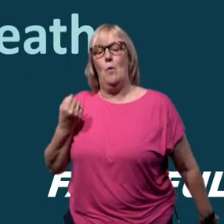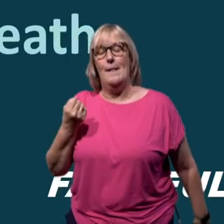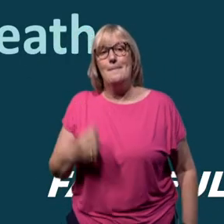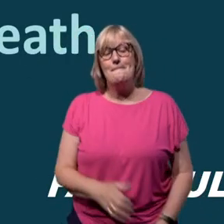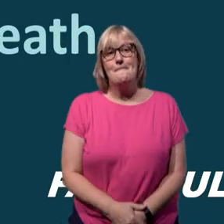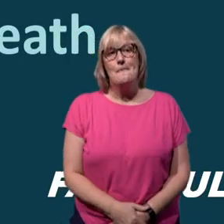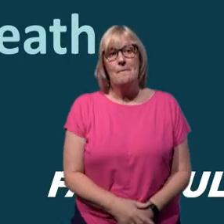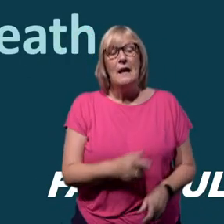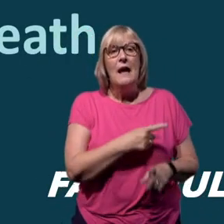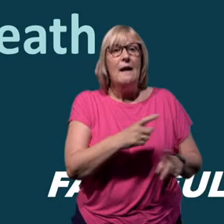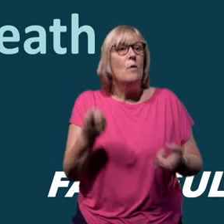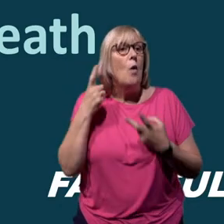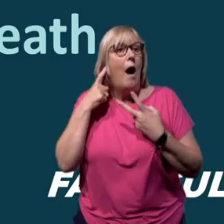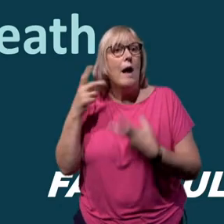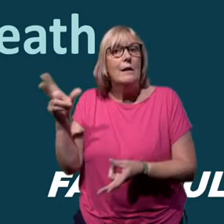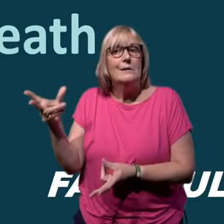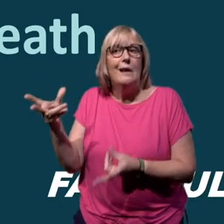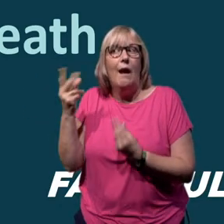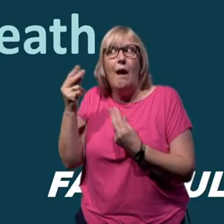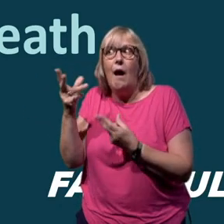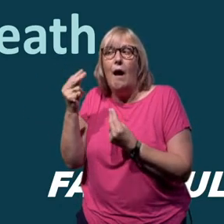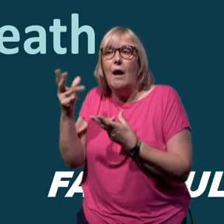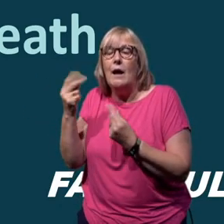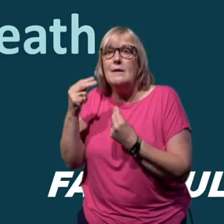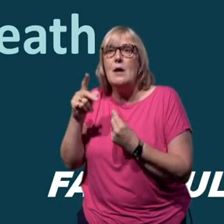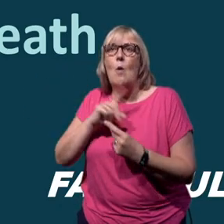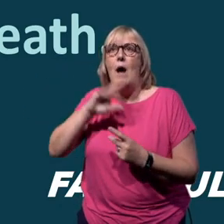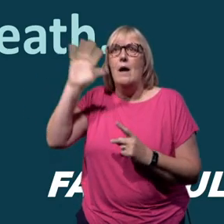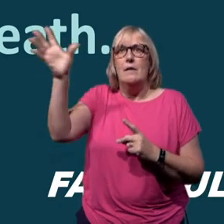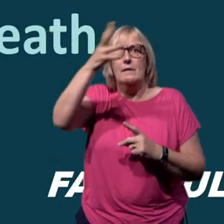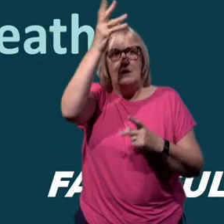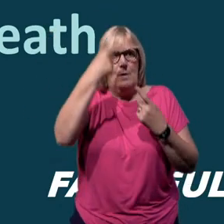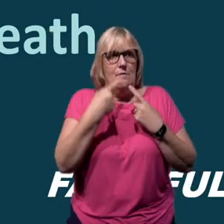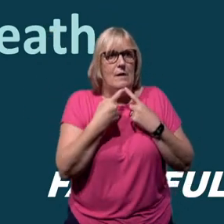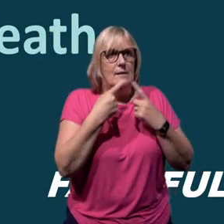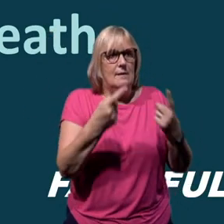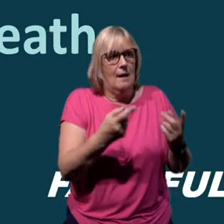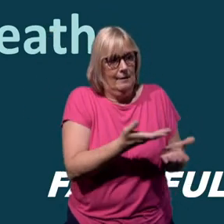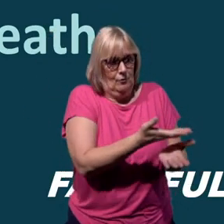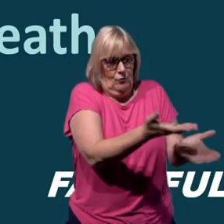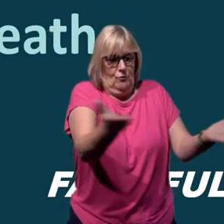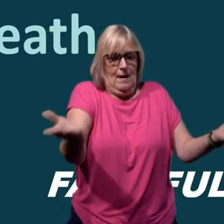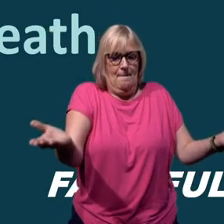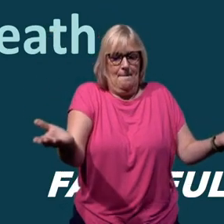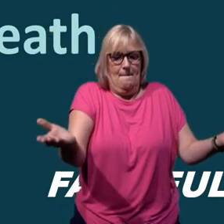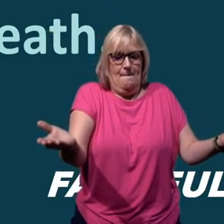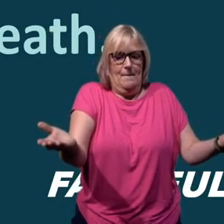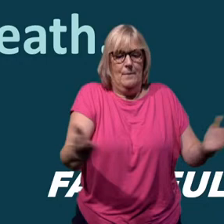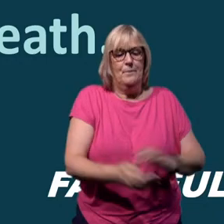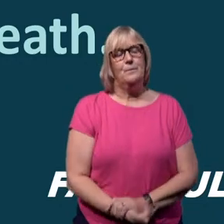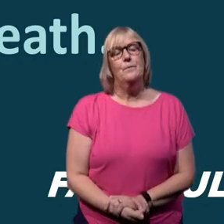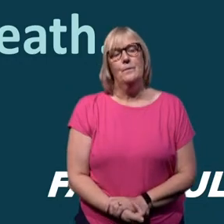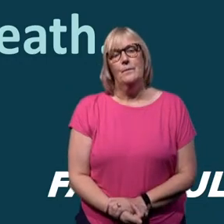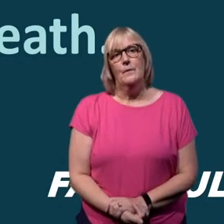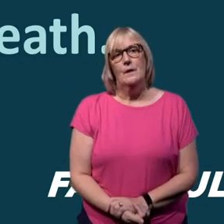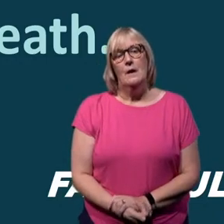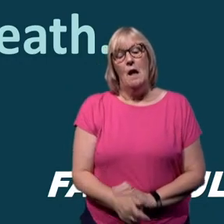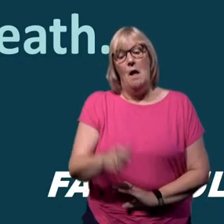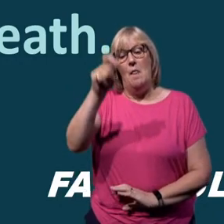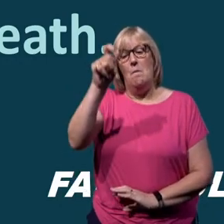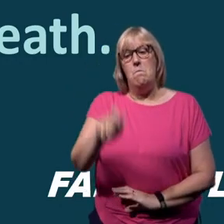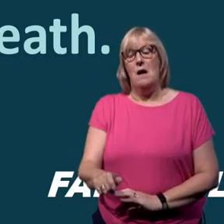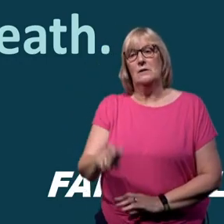Whoever has ears, let them hear what the Spirit says to the churches. The one who is